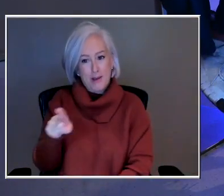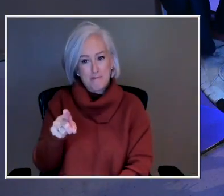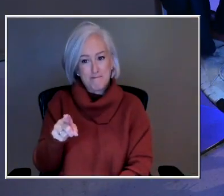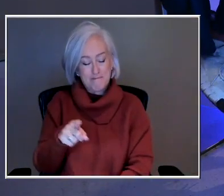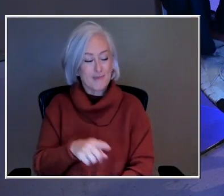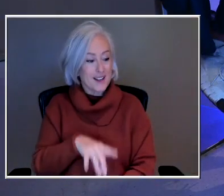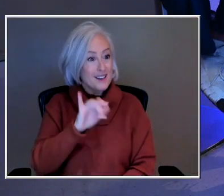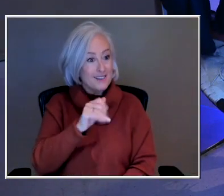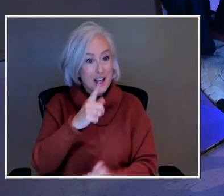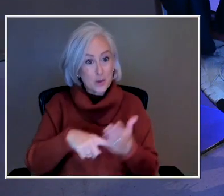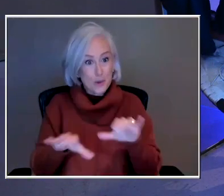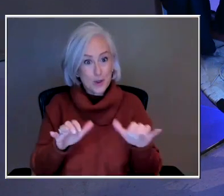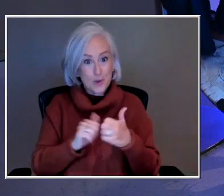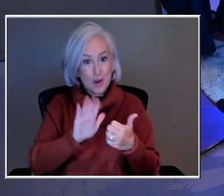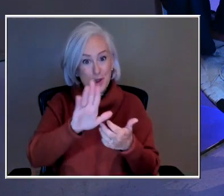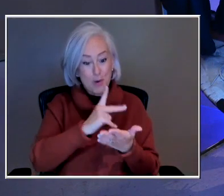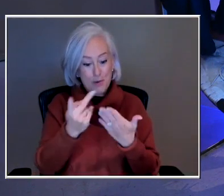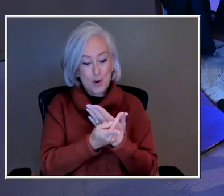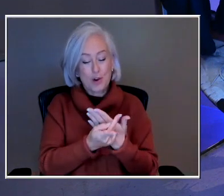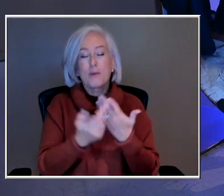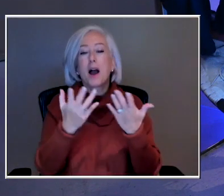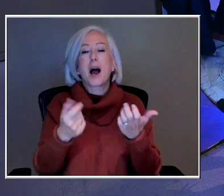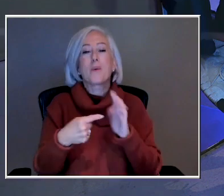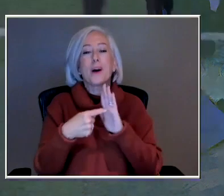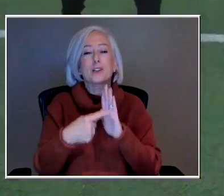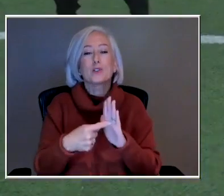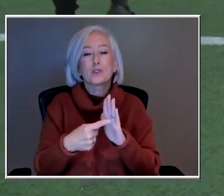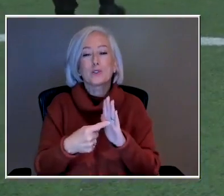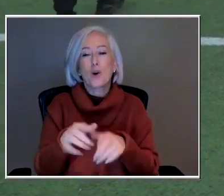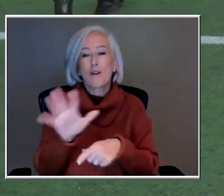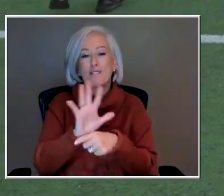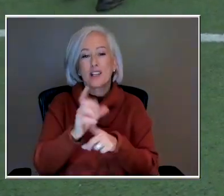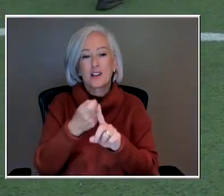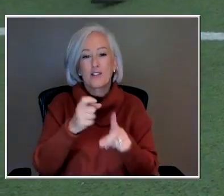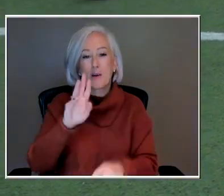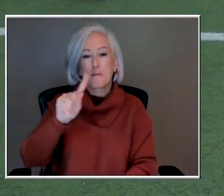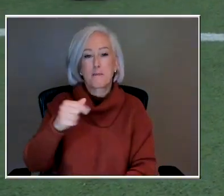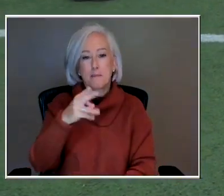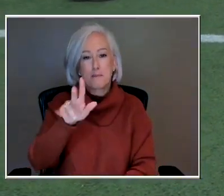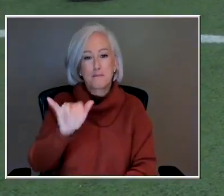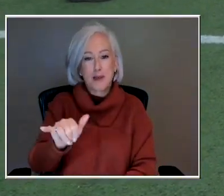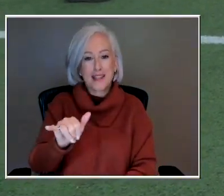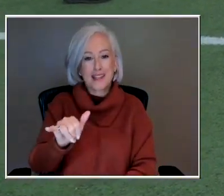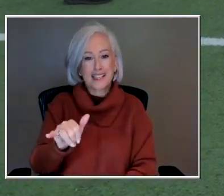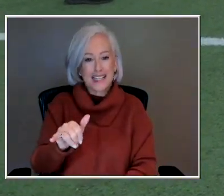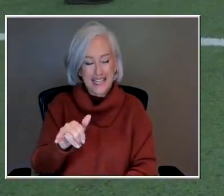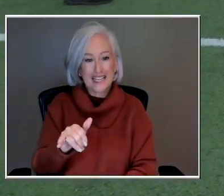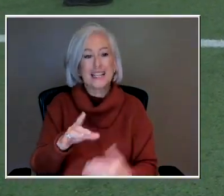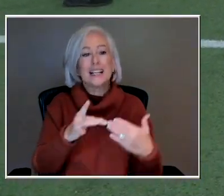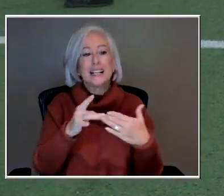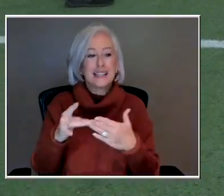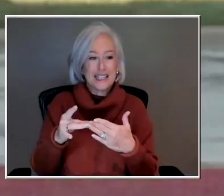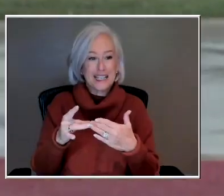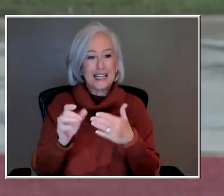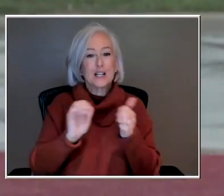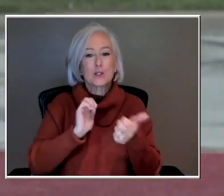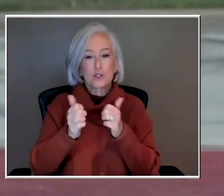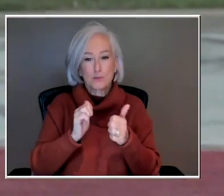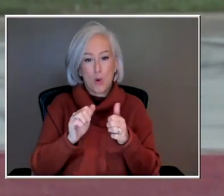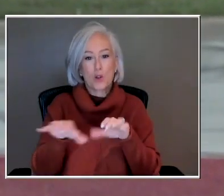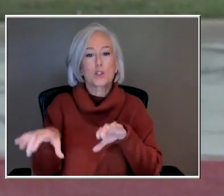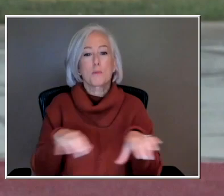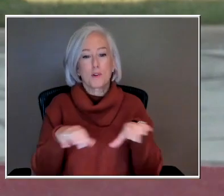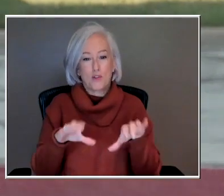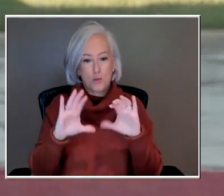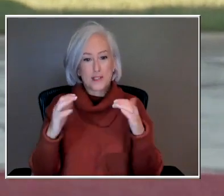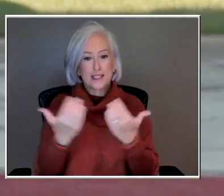show some video from Bethany, one of the trainers out there leading a female sports performance class that is only part of the female